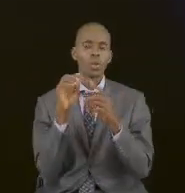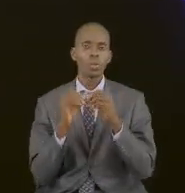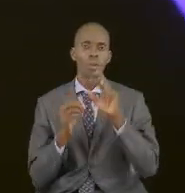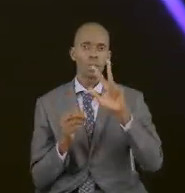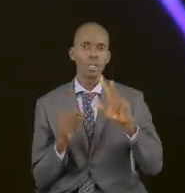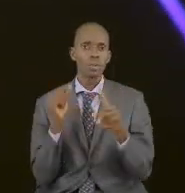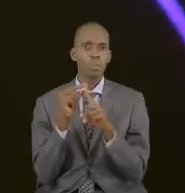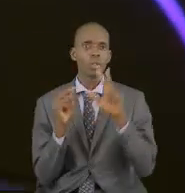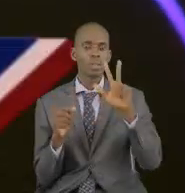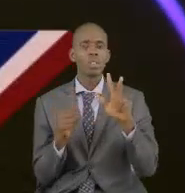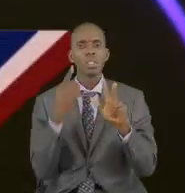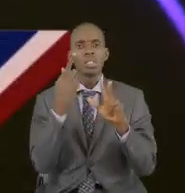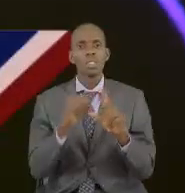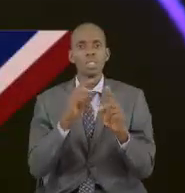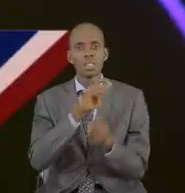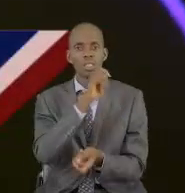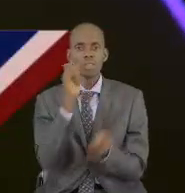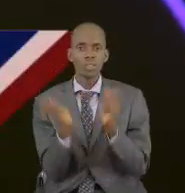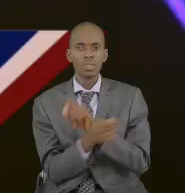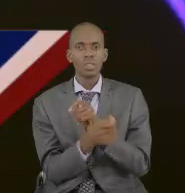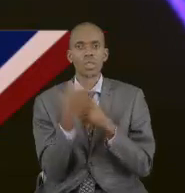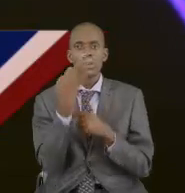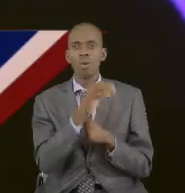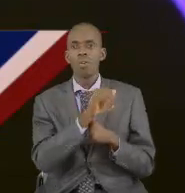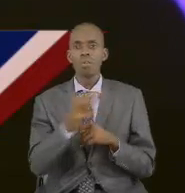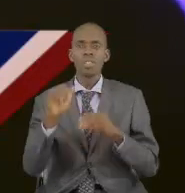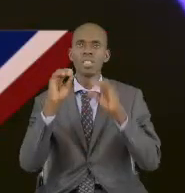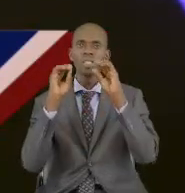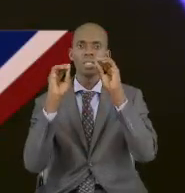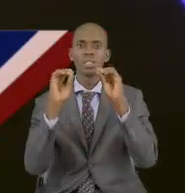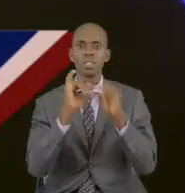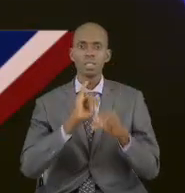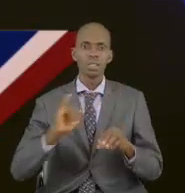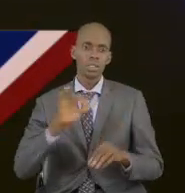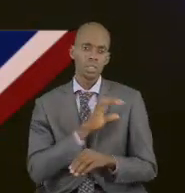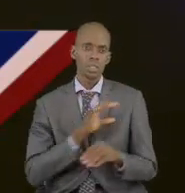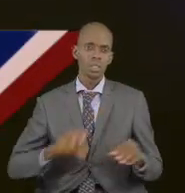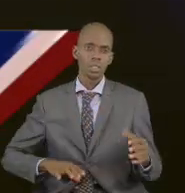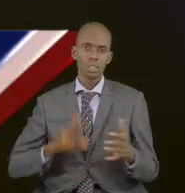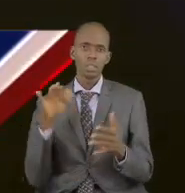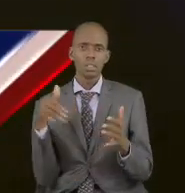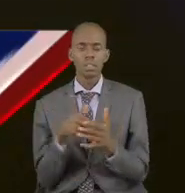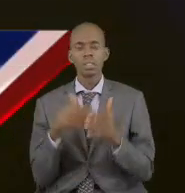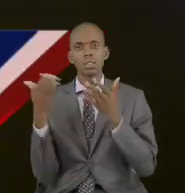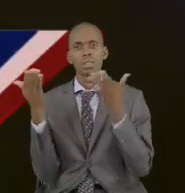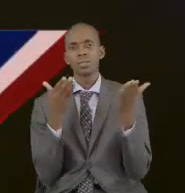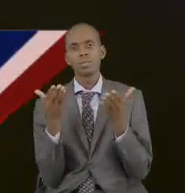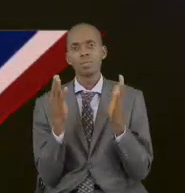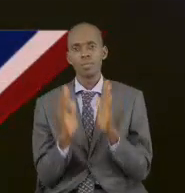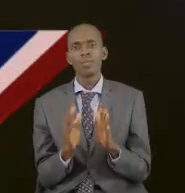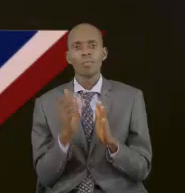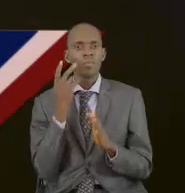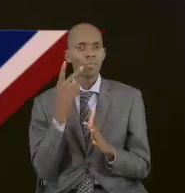the transformation of a teaching Christ-centered servant. Here was now